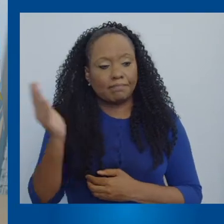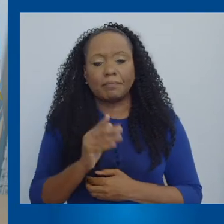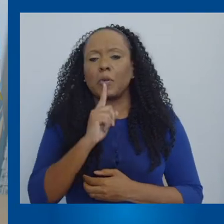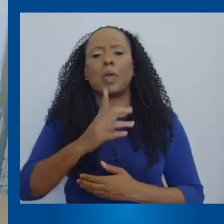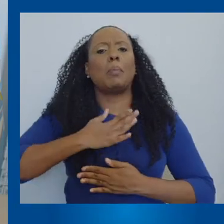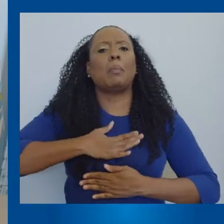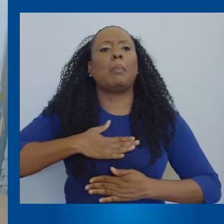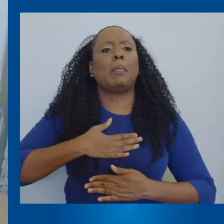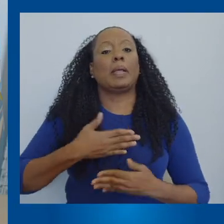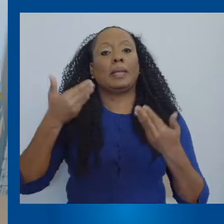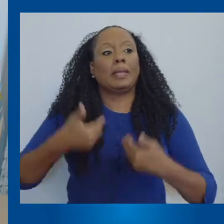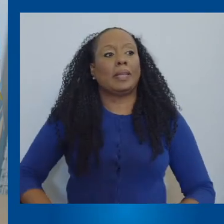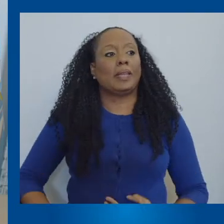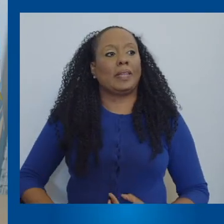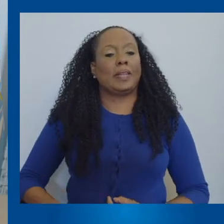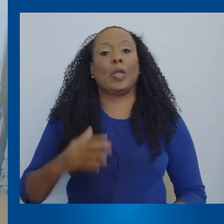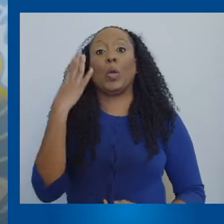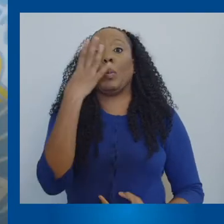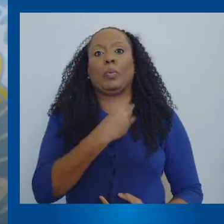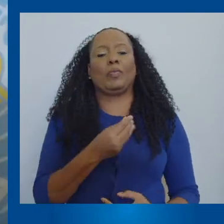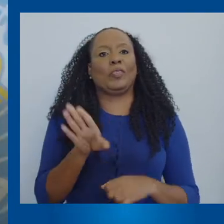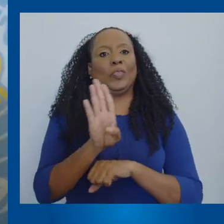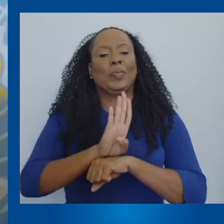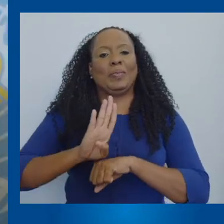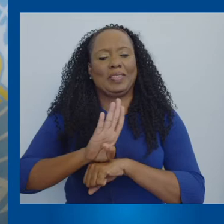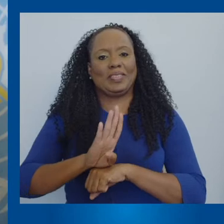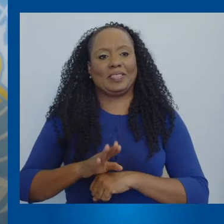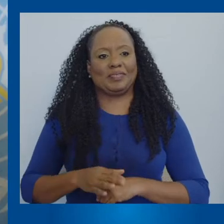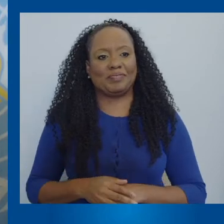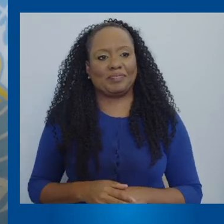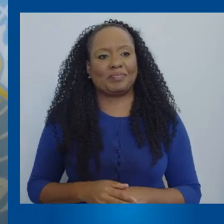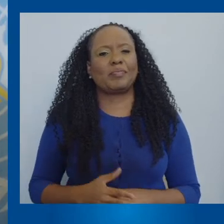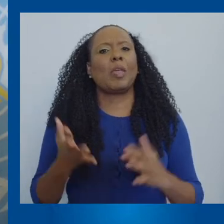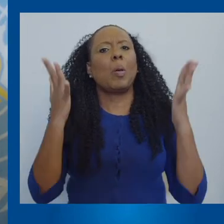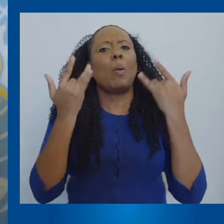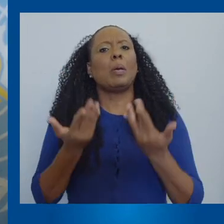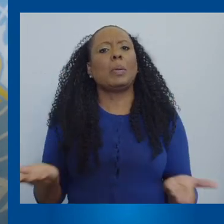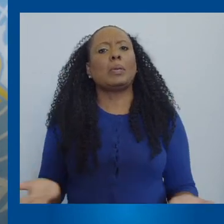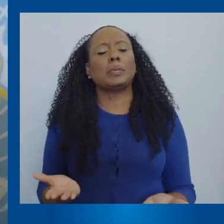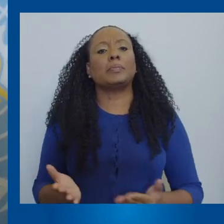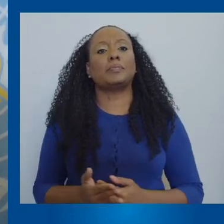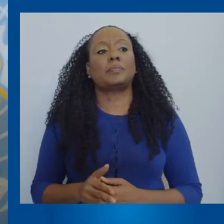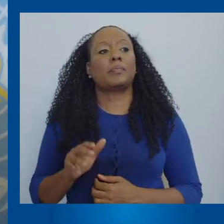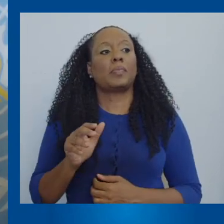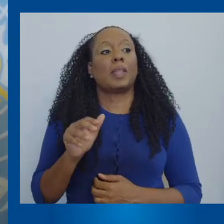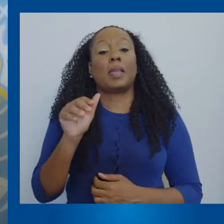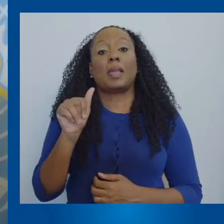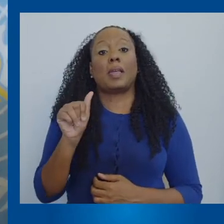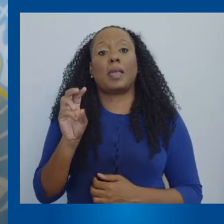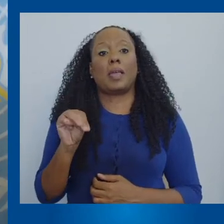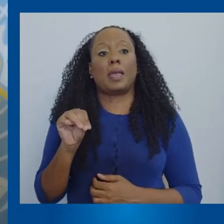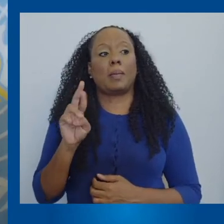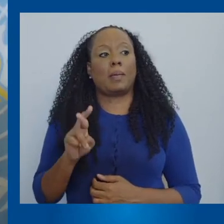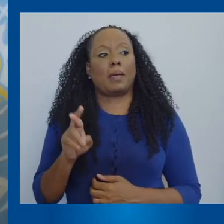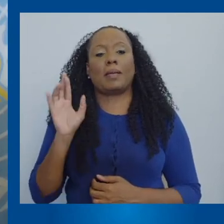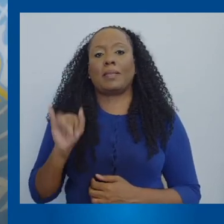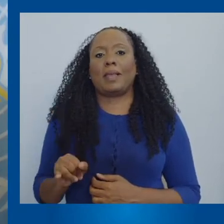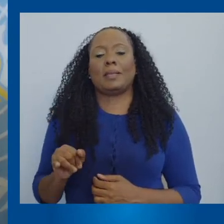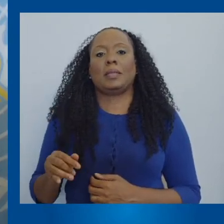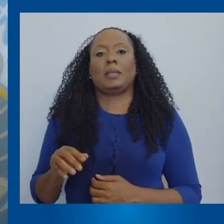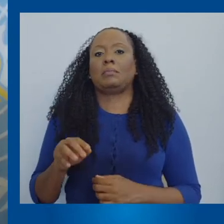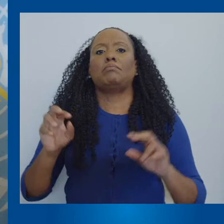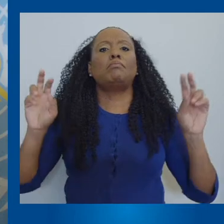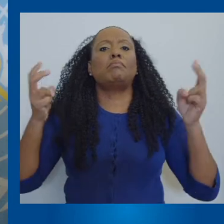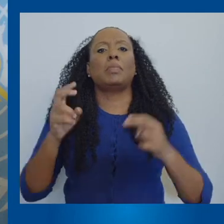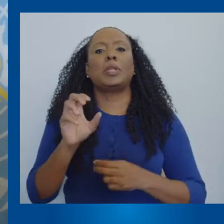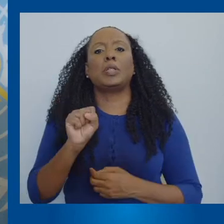pleasure to be here in beautiful Barbados. We are here because antimicrobials, they are a super weapon. They